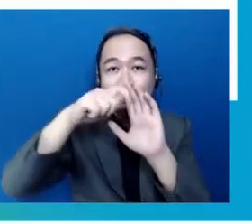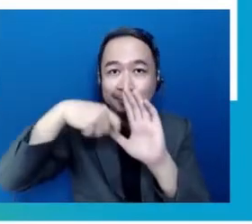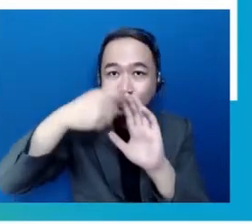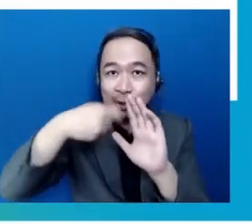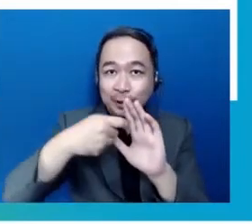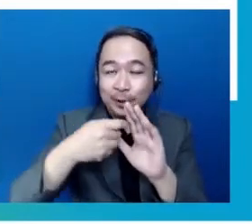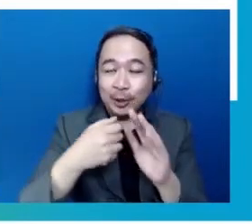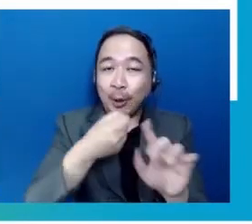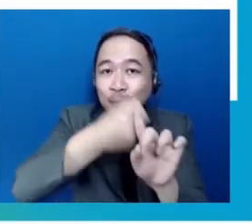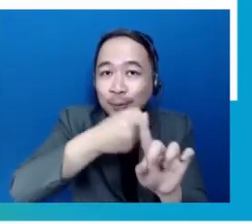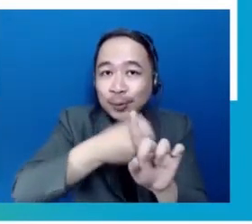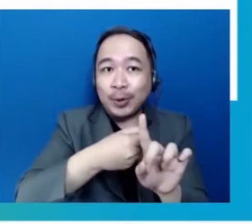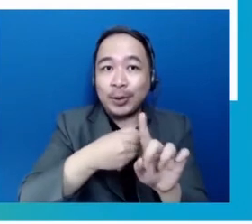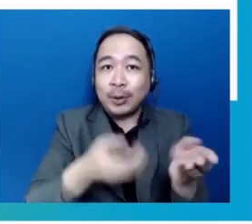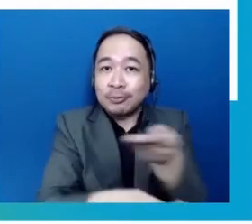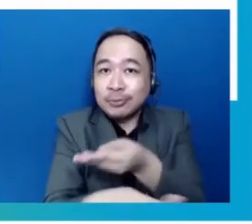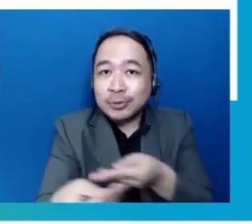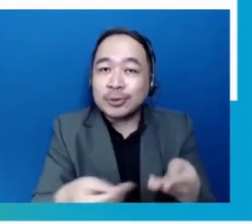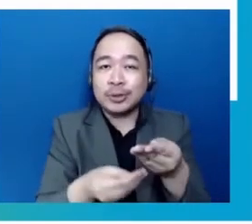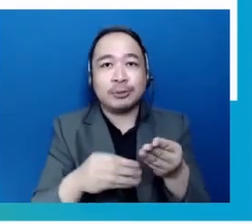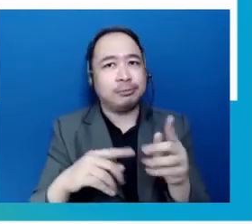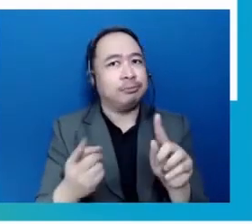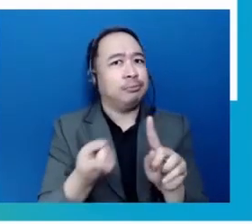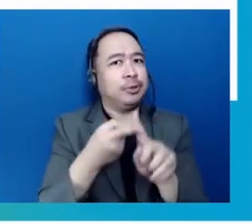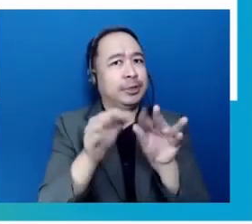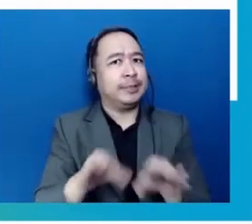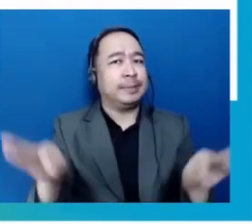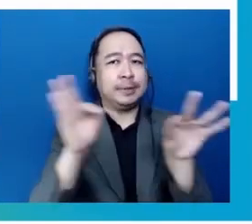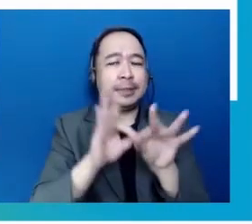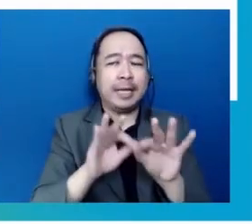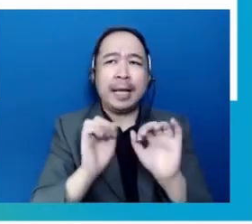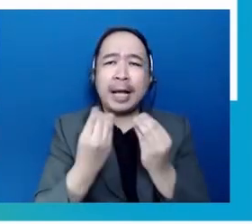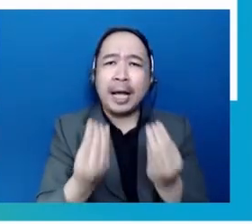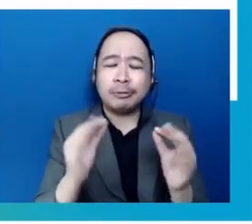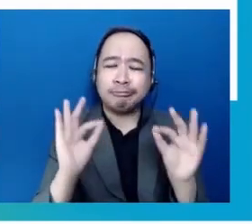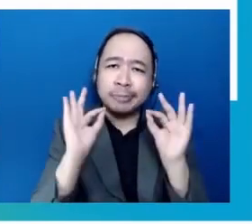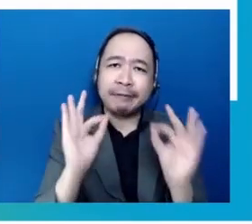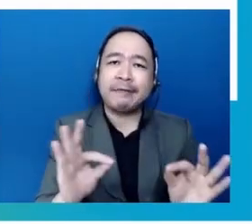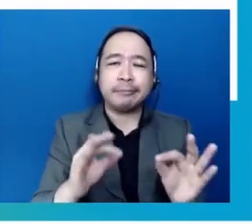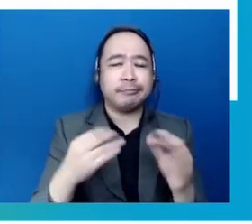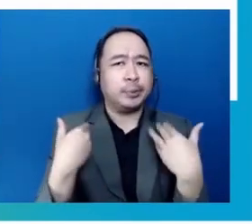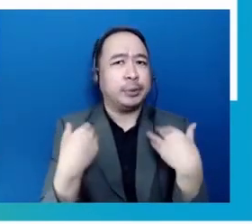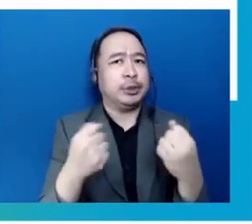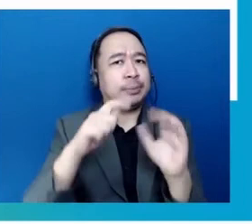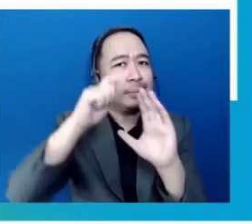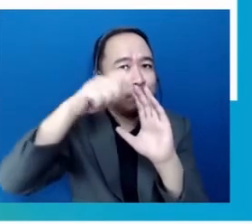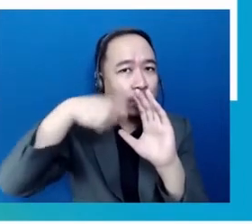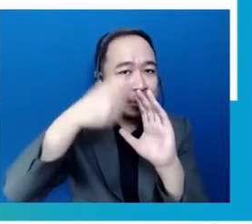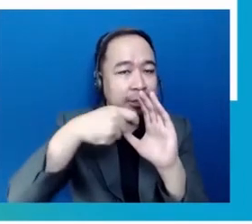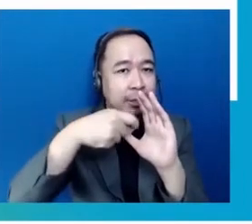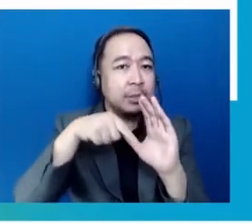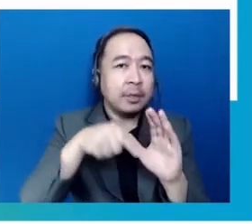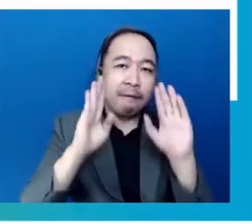community-led initiatives as an essential component of effective urban resilience projects. The project tests processes that support